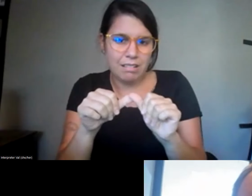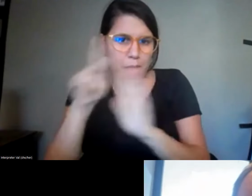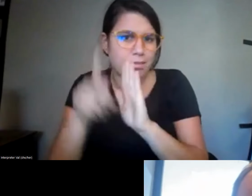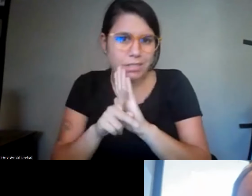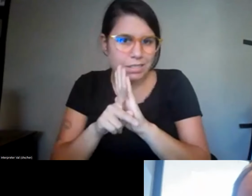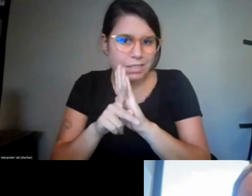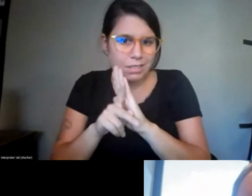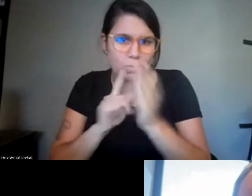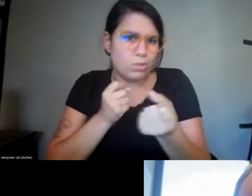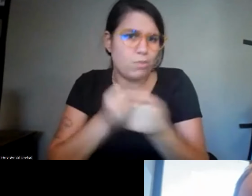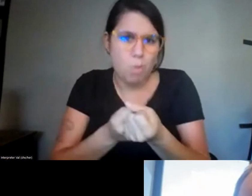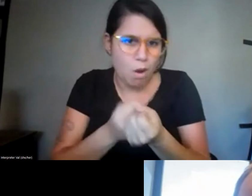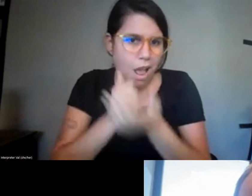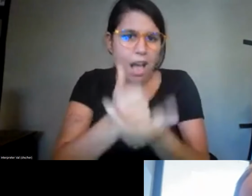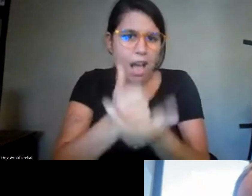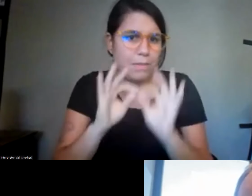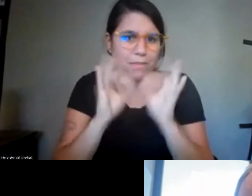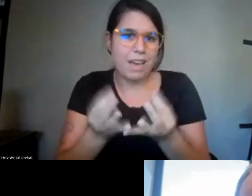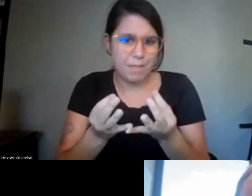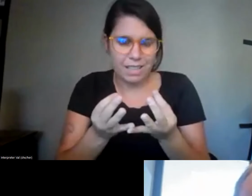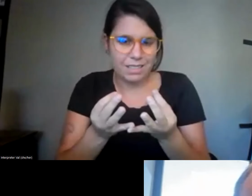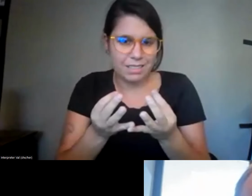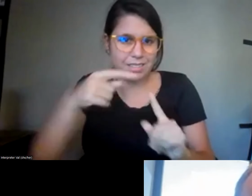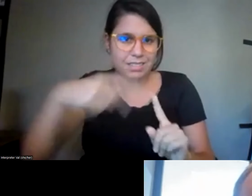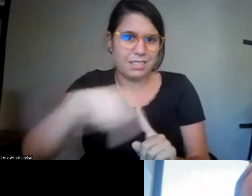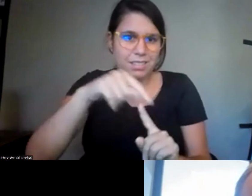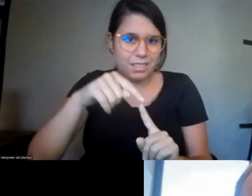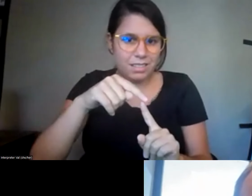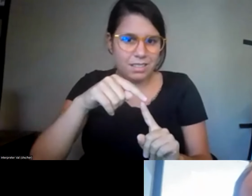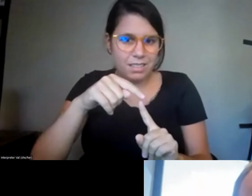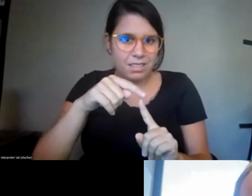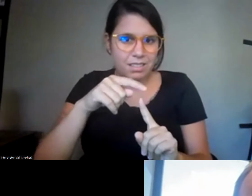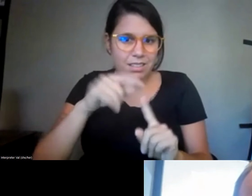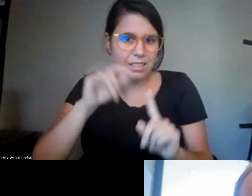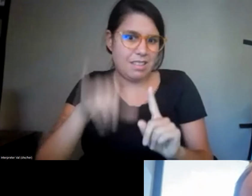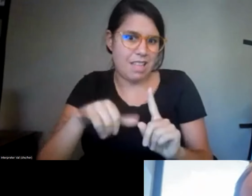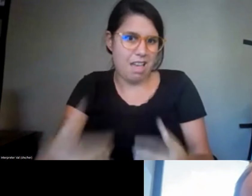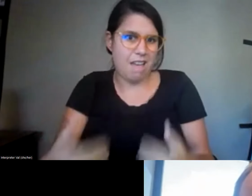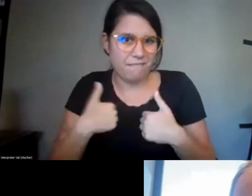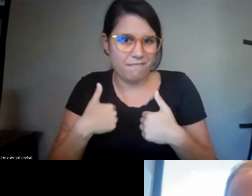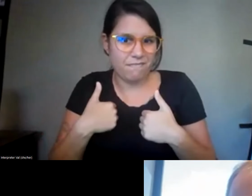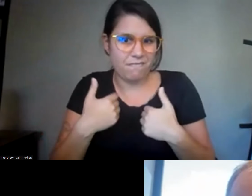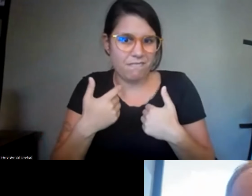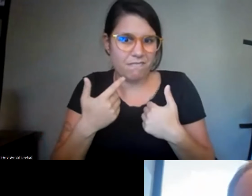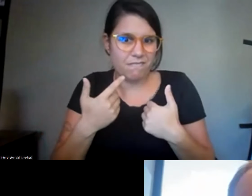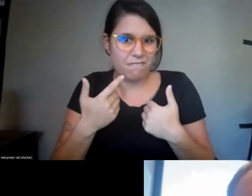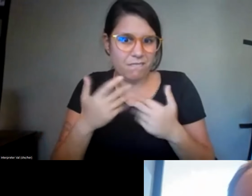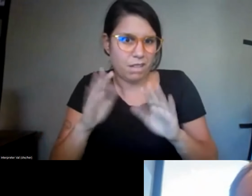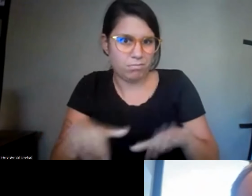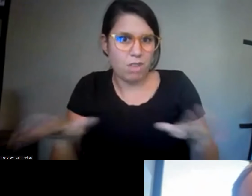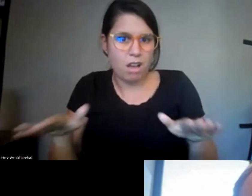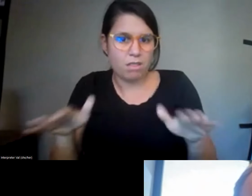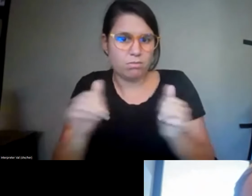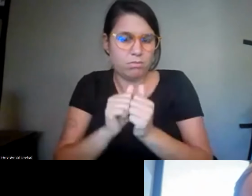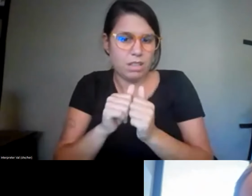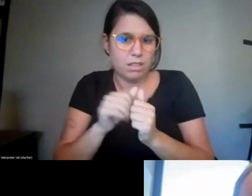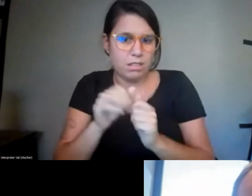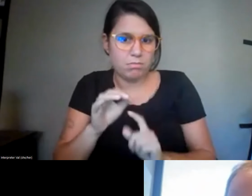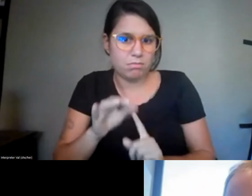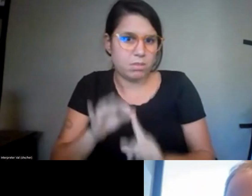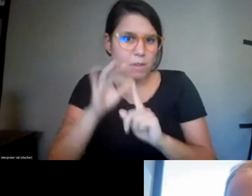policy to help families who are confronted with raising a child with special needs,